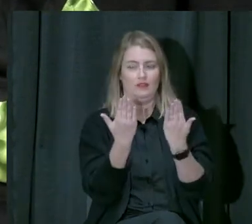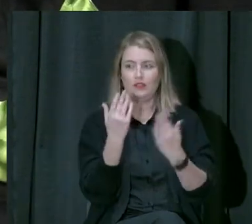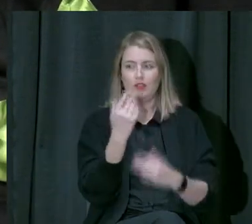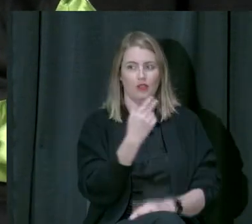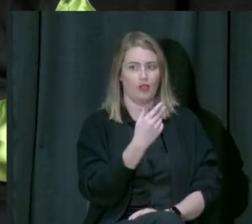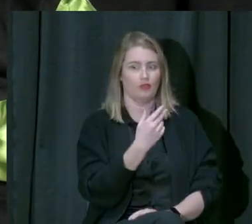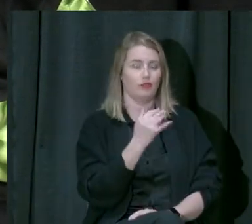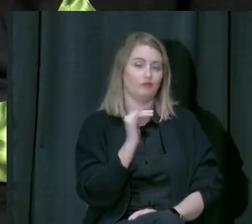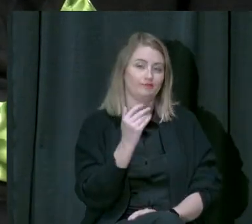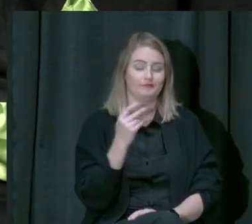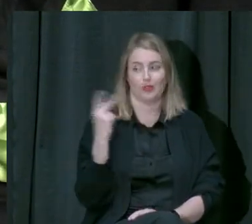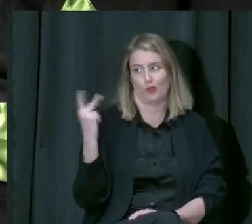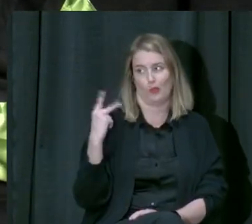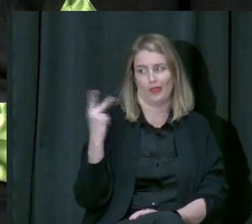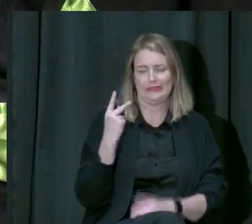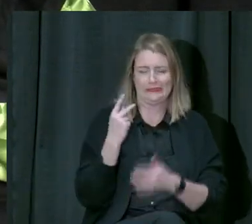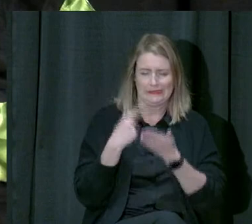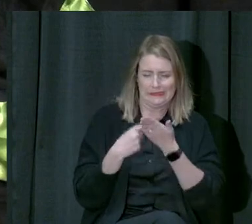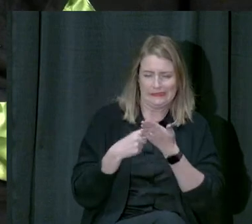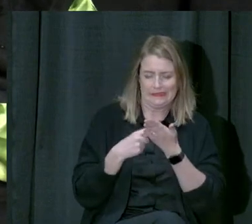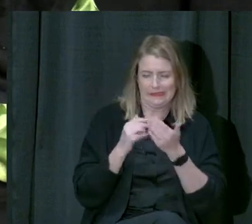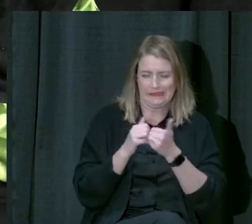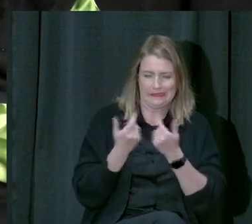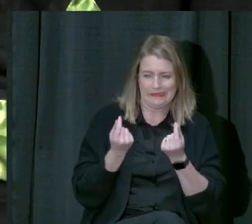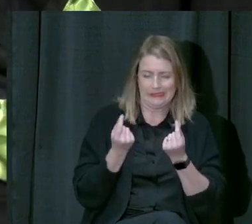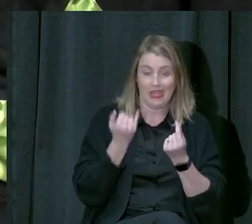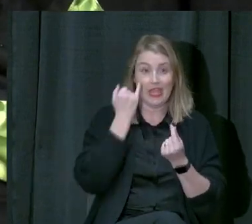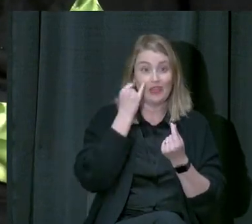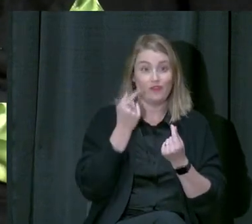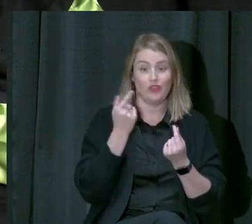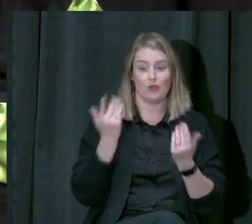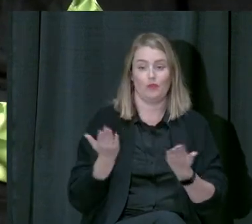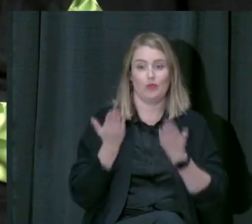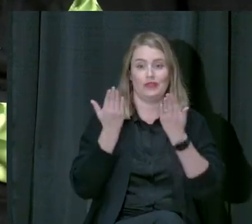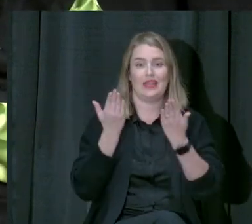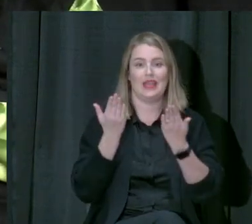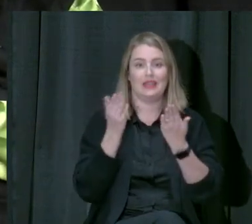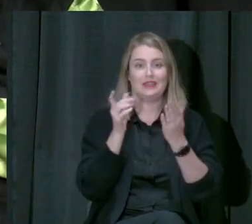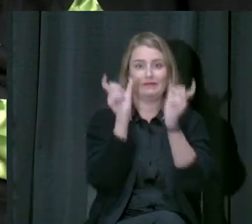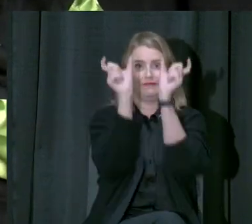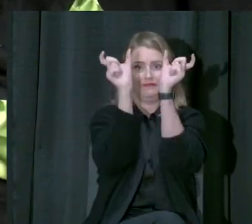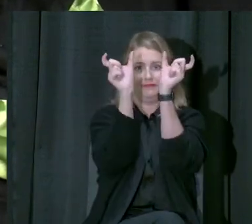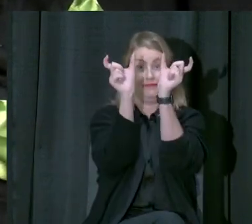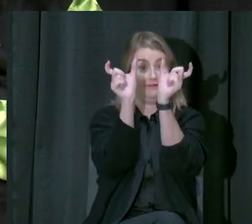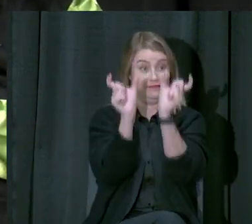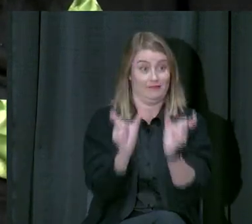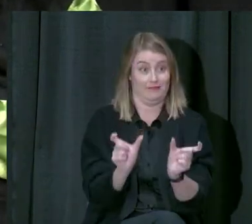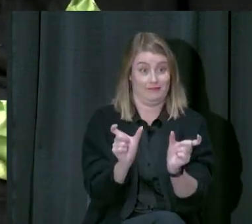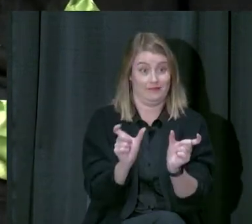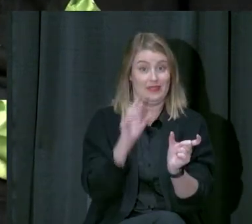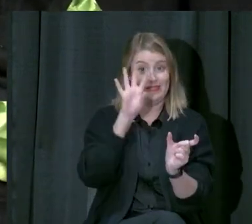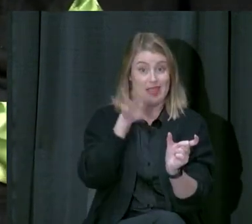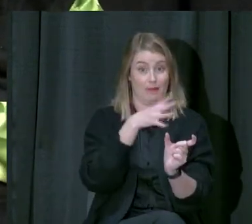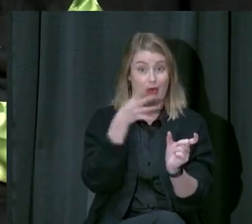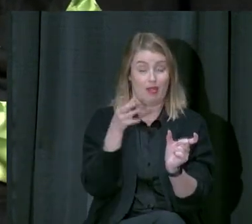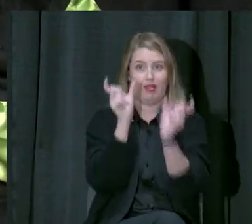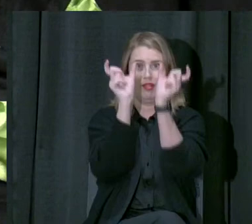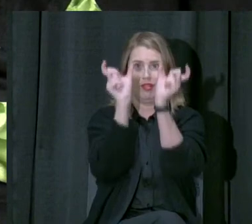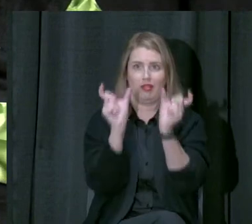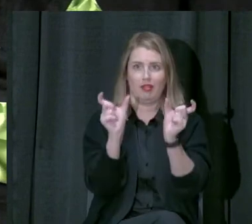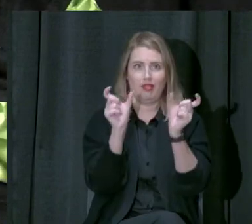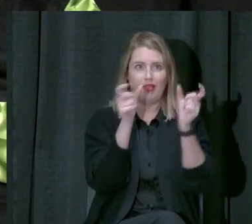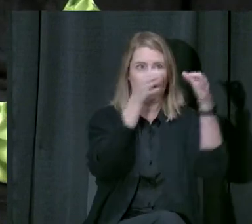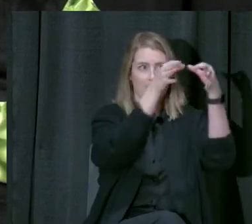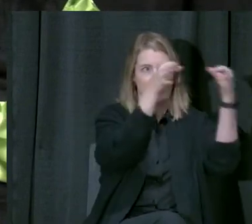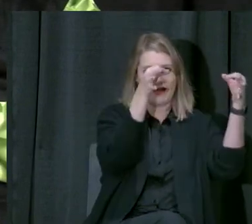tried to come up with a solution. And what we ended up with is that if you presented it in a table format, then you could see line for line the